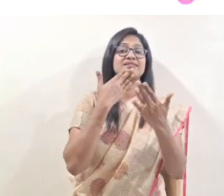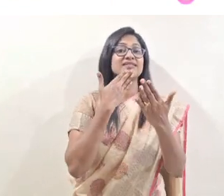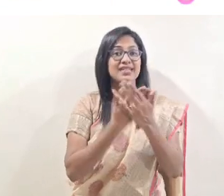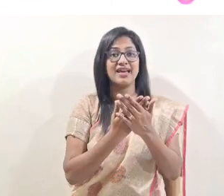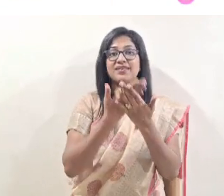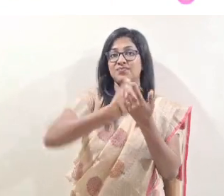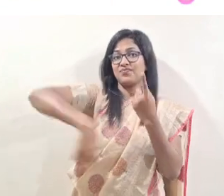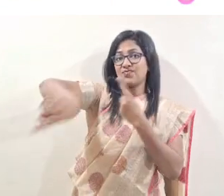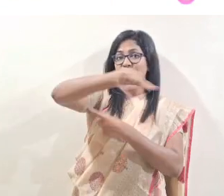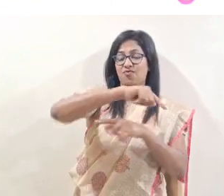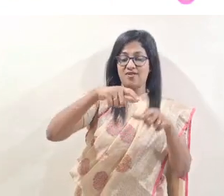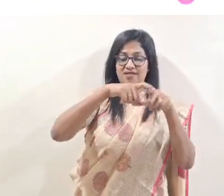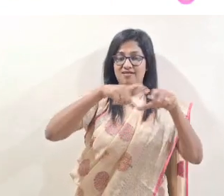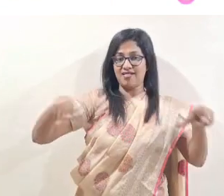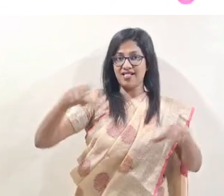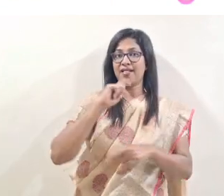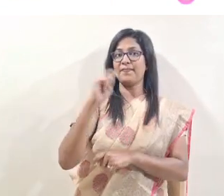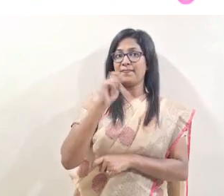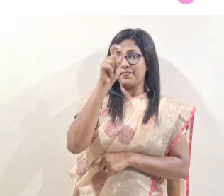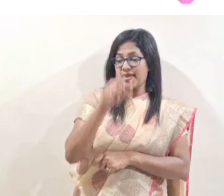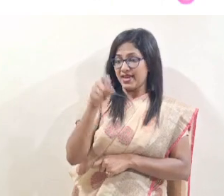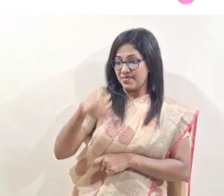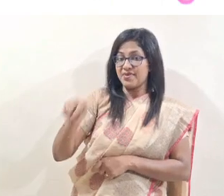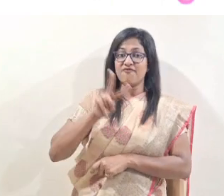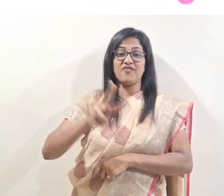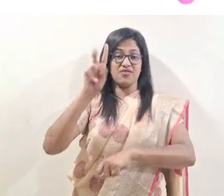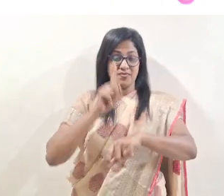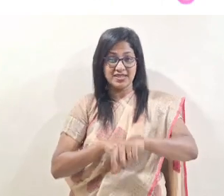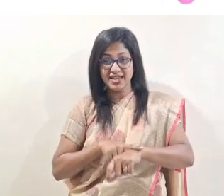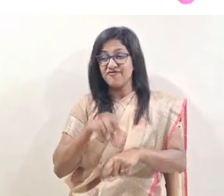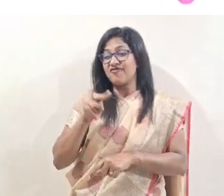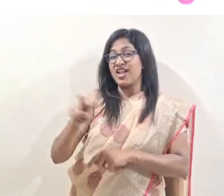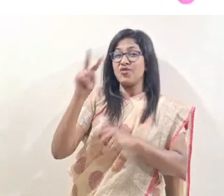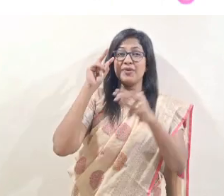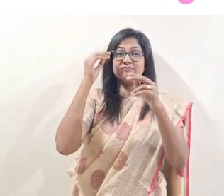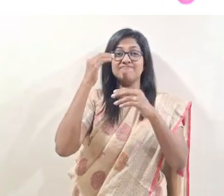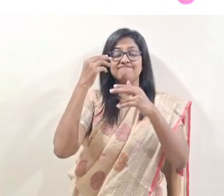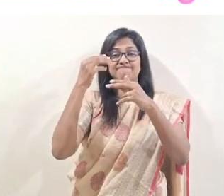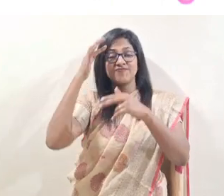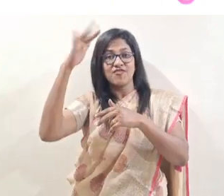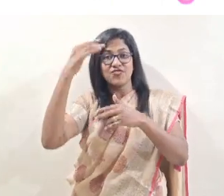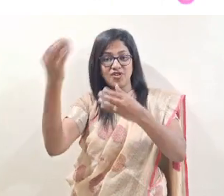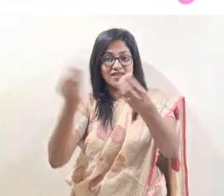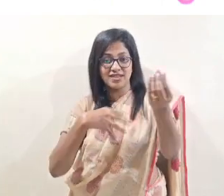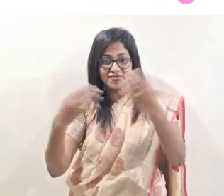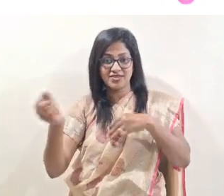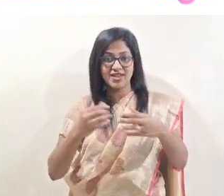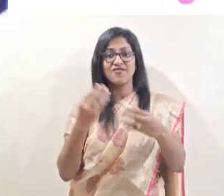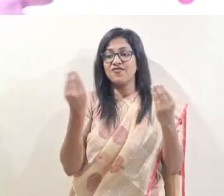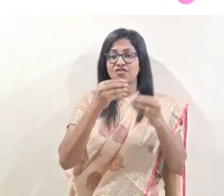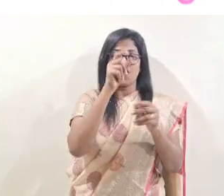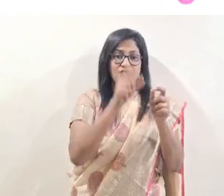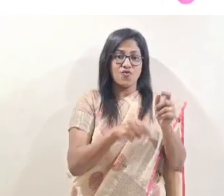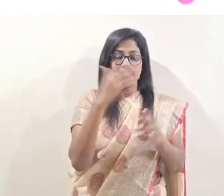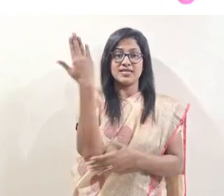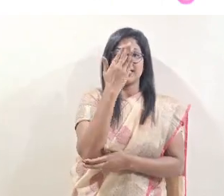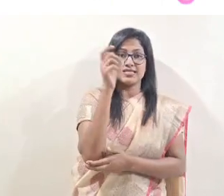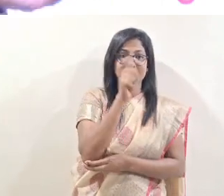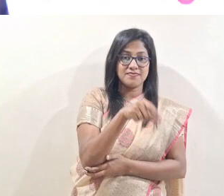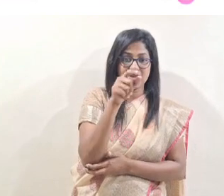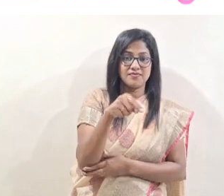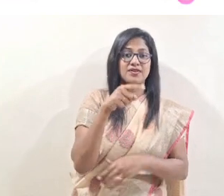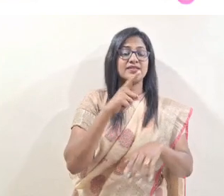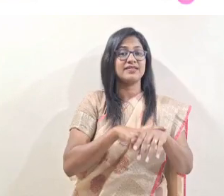the panelists for their valuable time, for their valuable insights. I know there are few speakers who have, taken